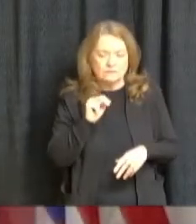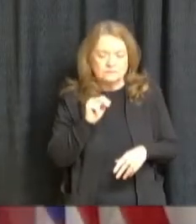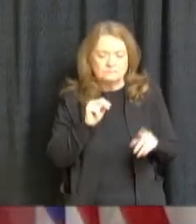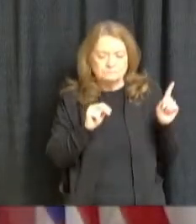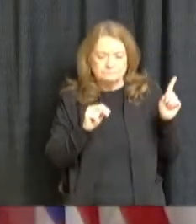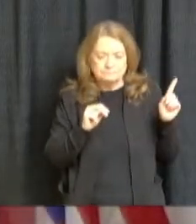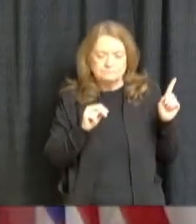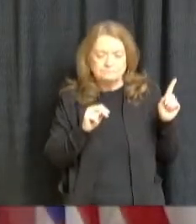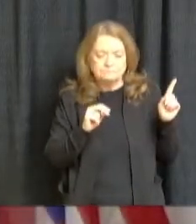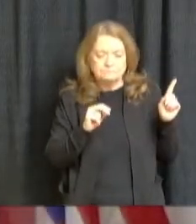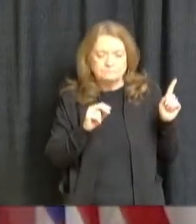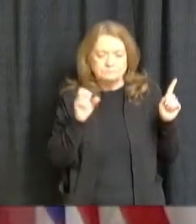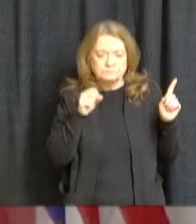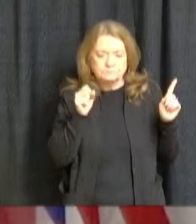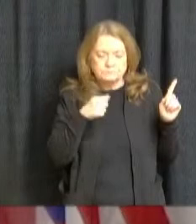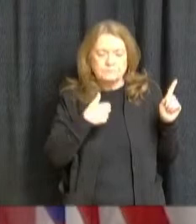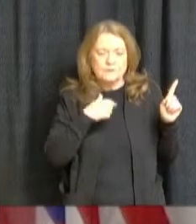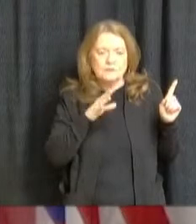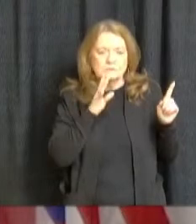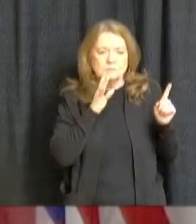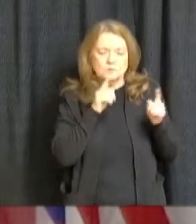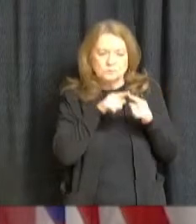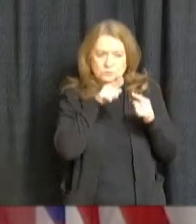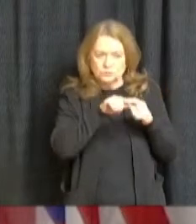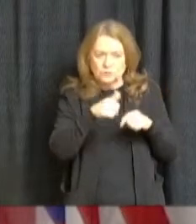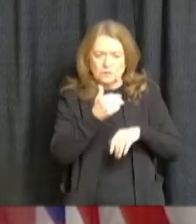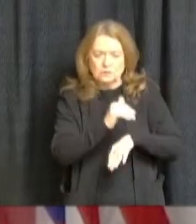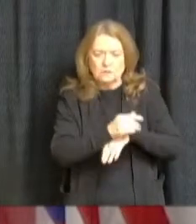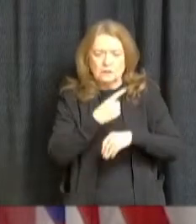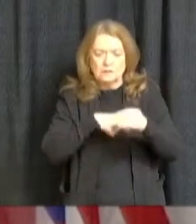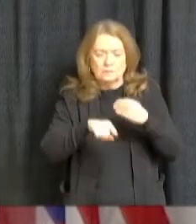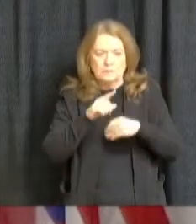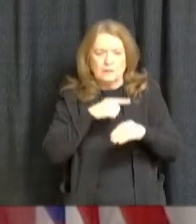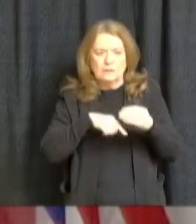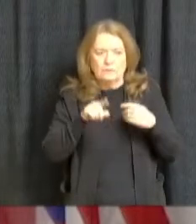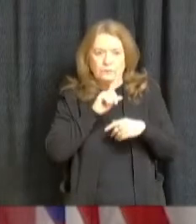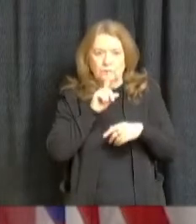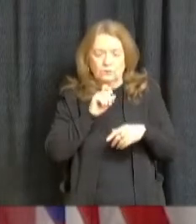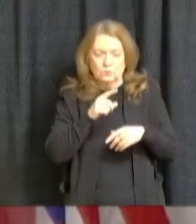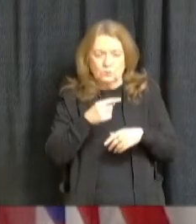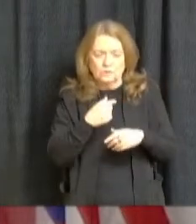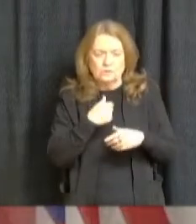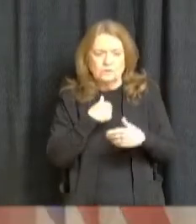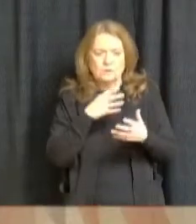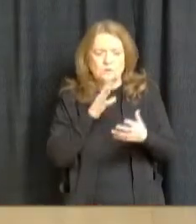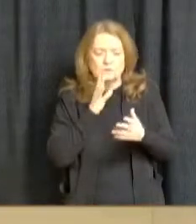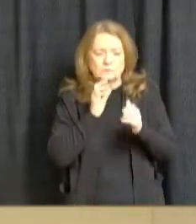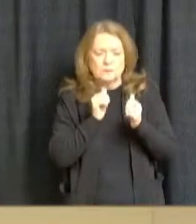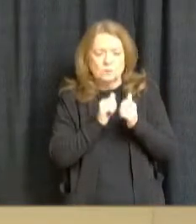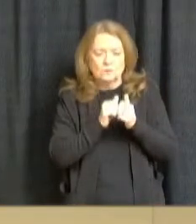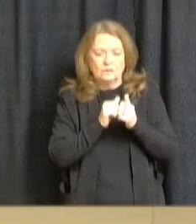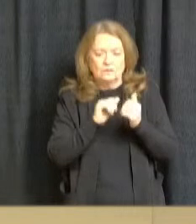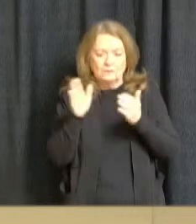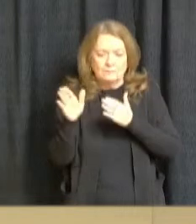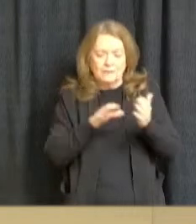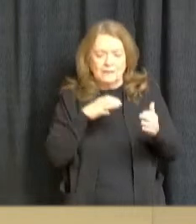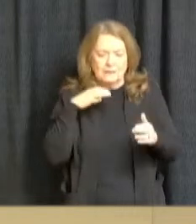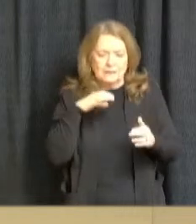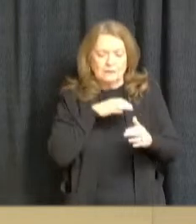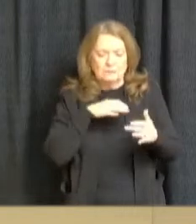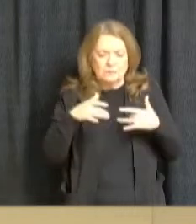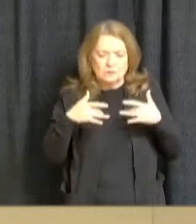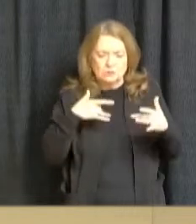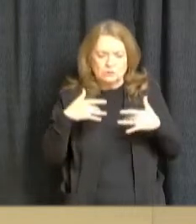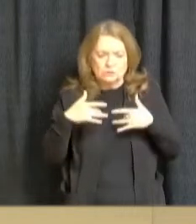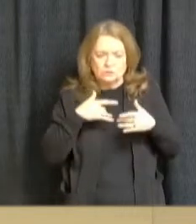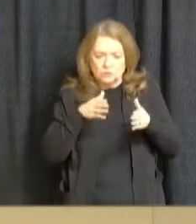Mayor. Mr. Rita, I spoke to you the other night about the question I brought up last week to the Planning Commission concerning where